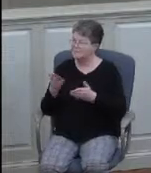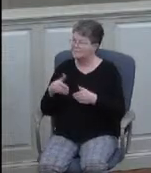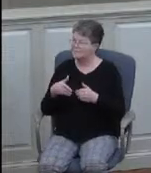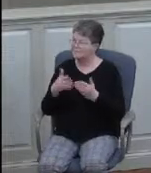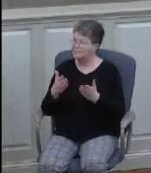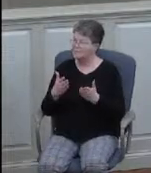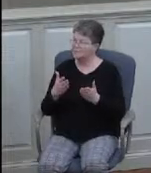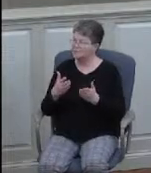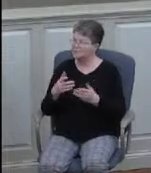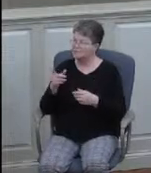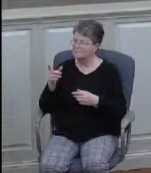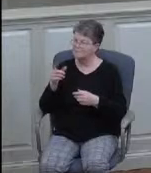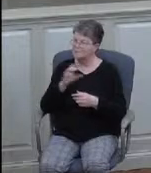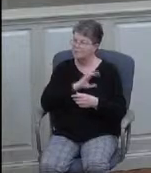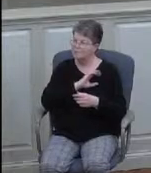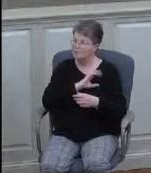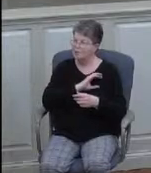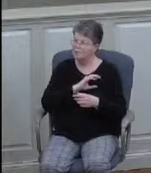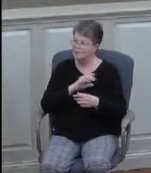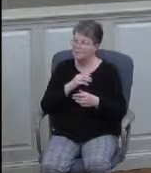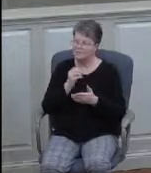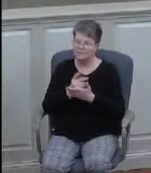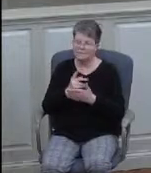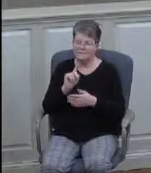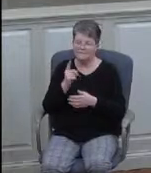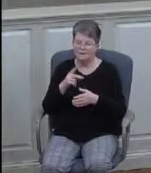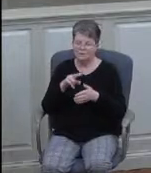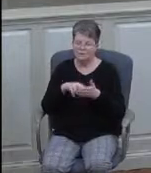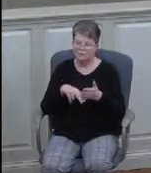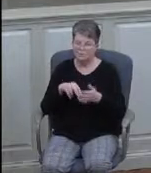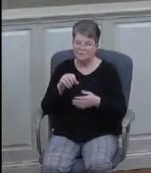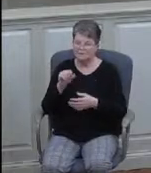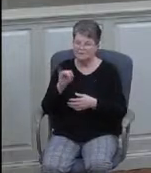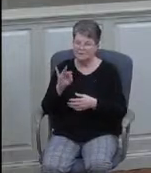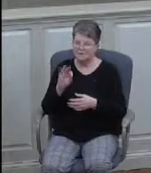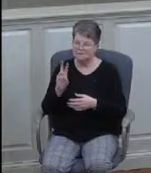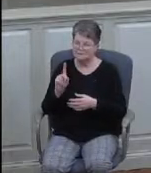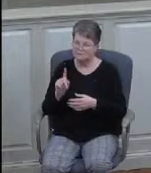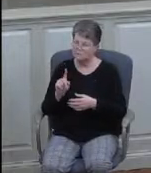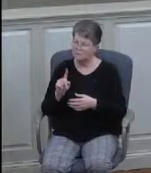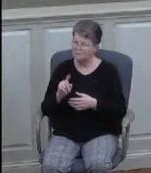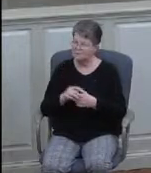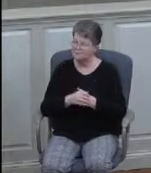I move for approval of first reading ordinance 1961.